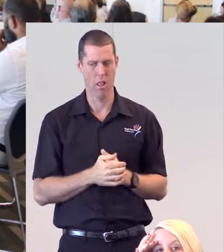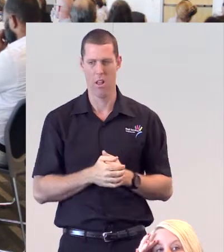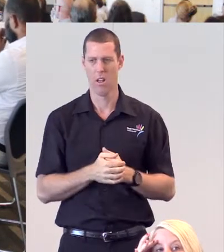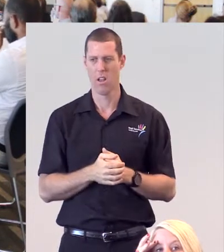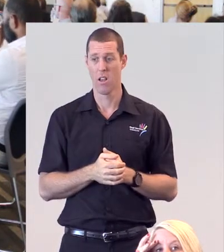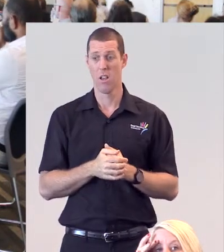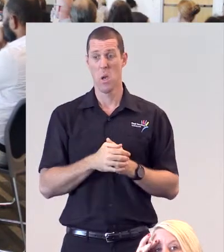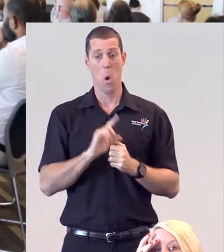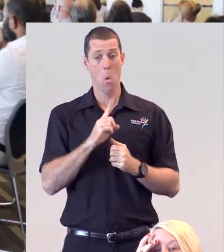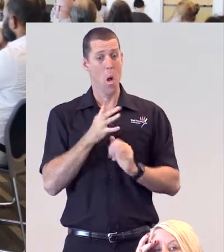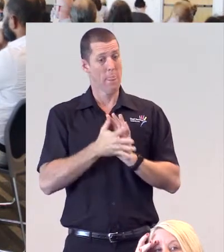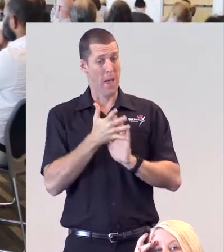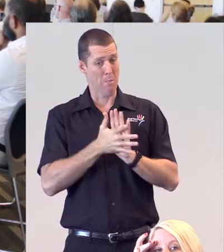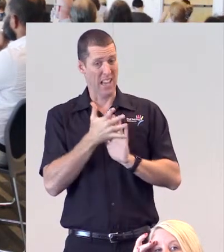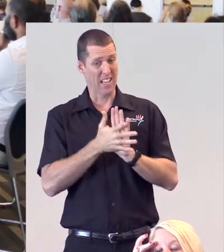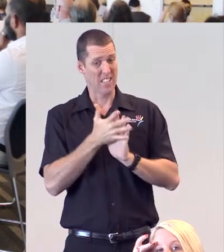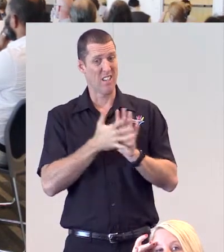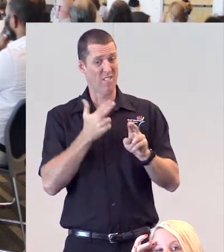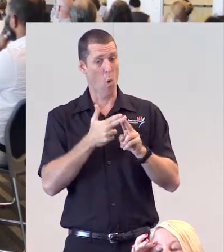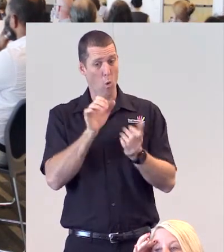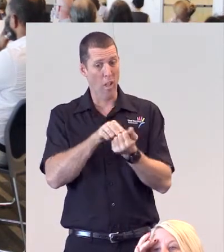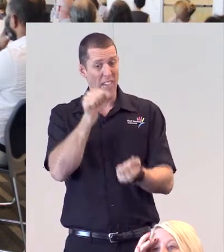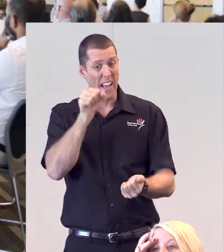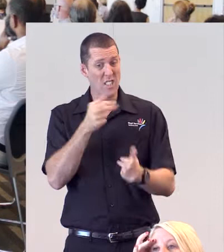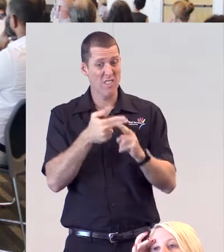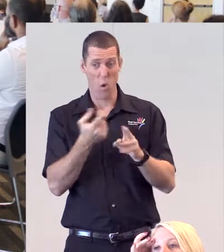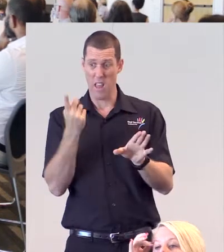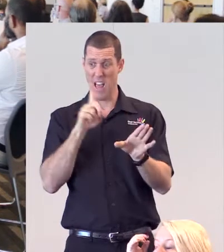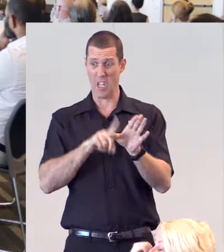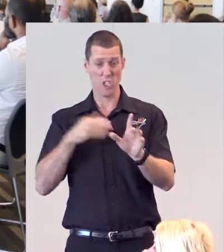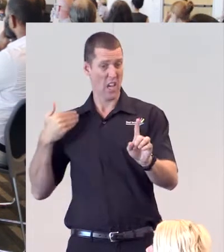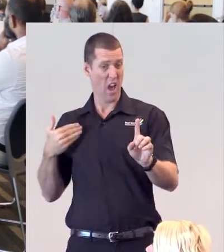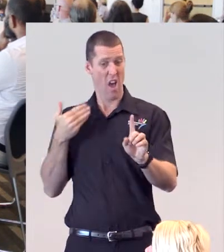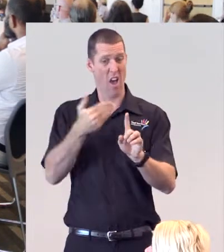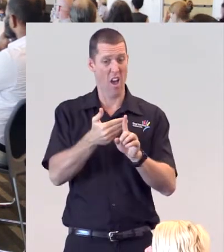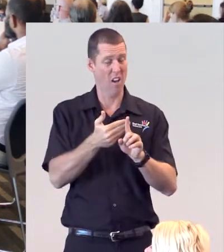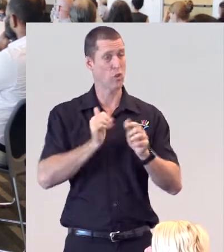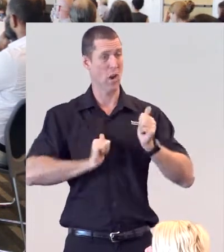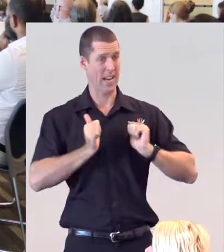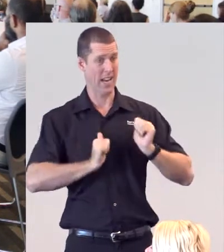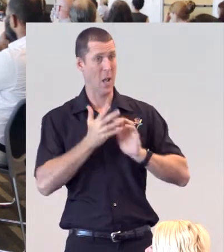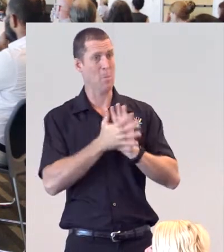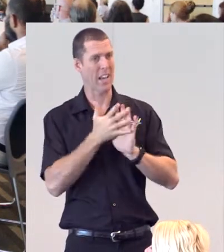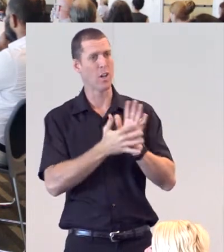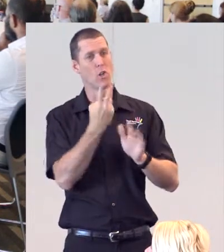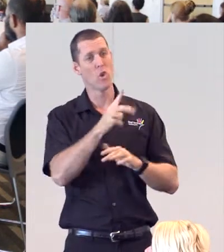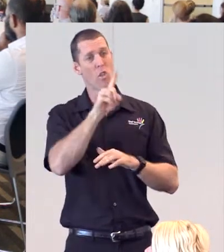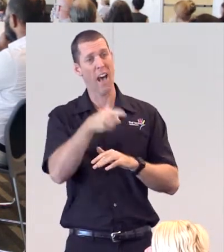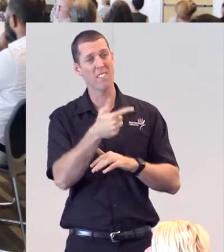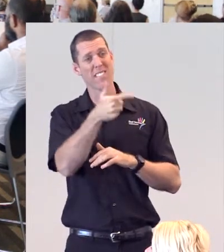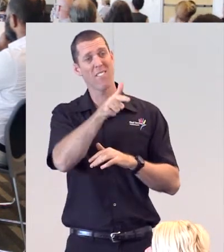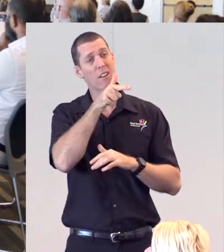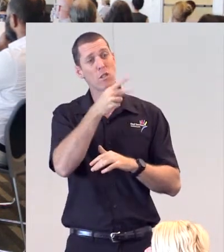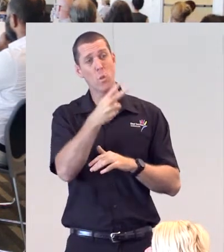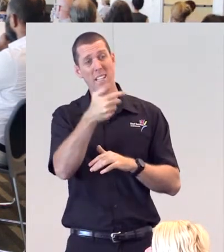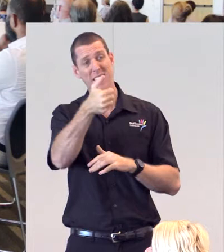What that means instead of full qualifications for the last year of training, was that there was